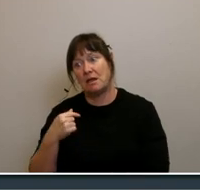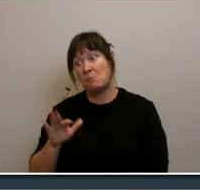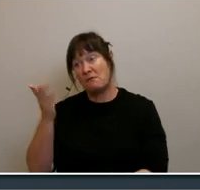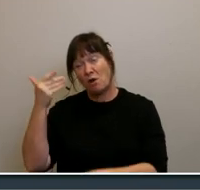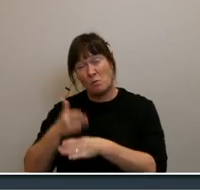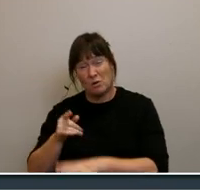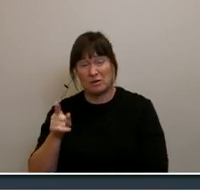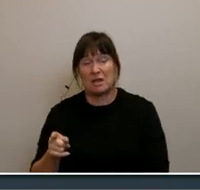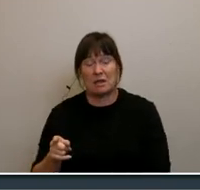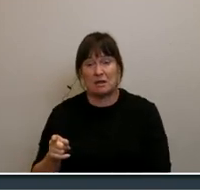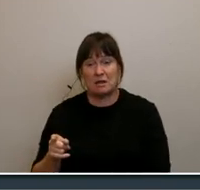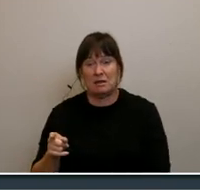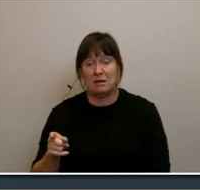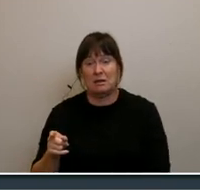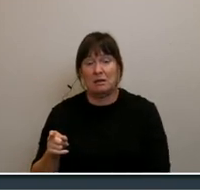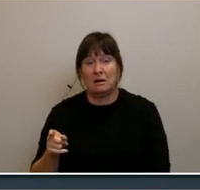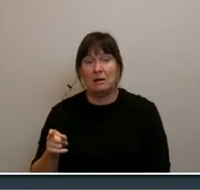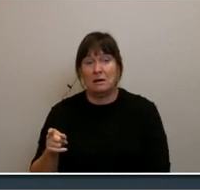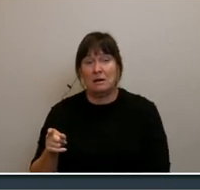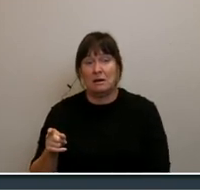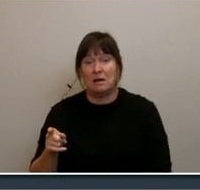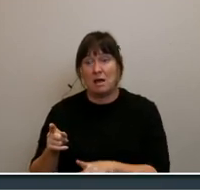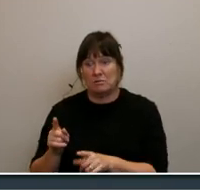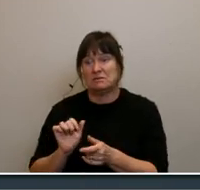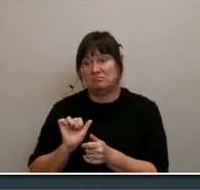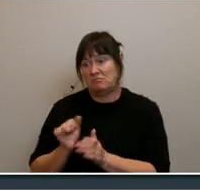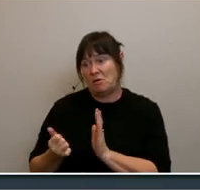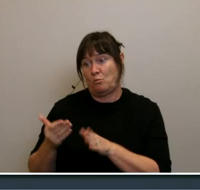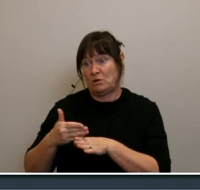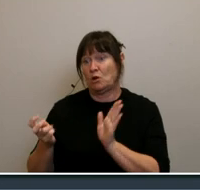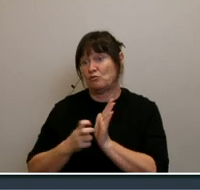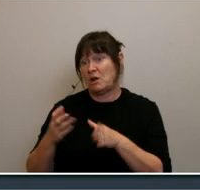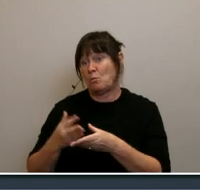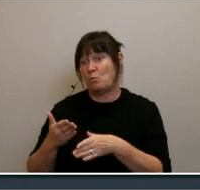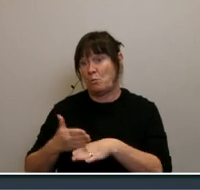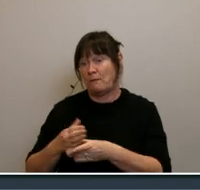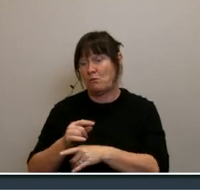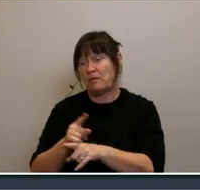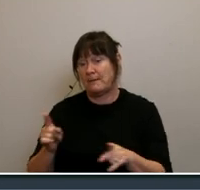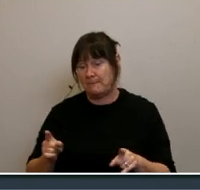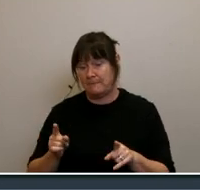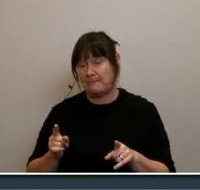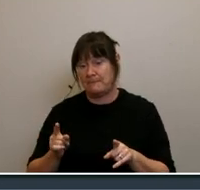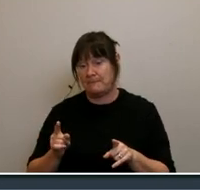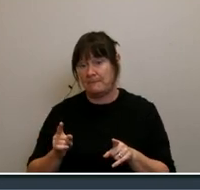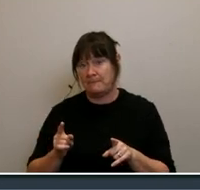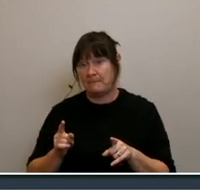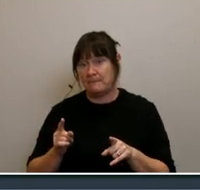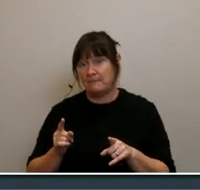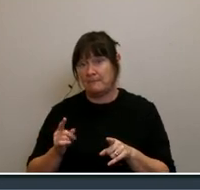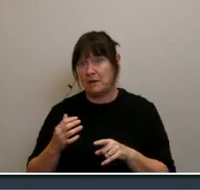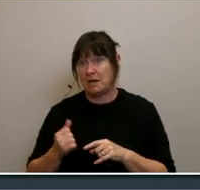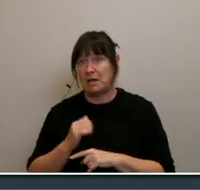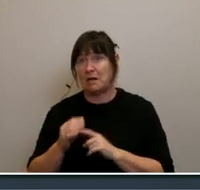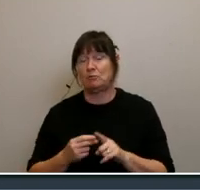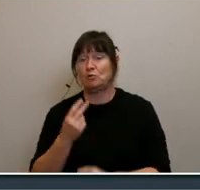work during my time as their preferred contractor, and had up to 23 men working at a